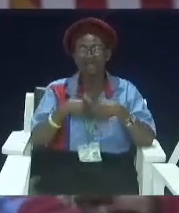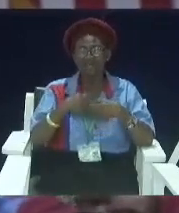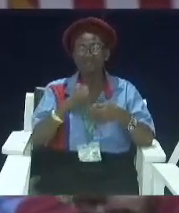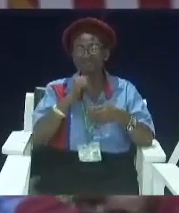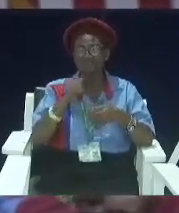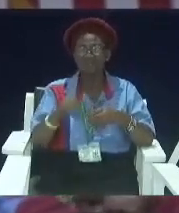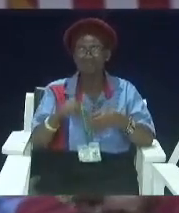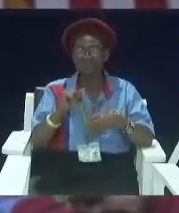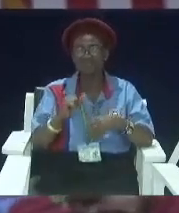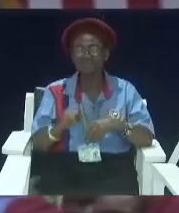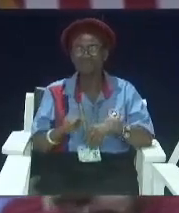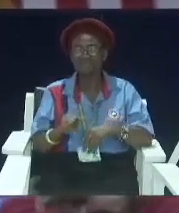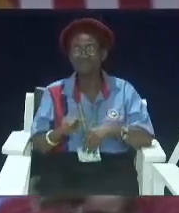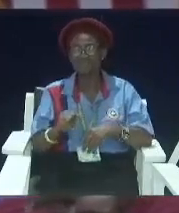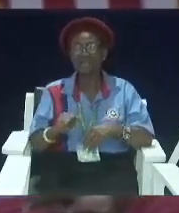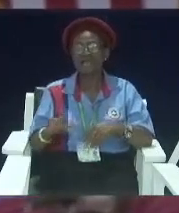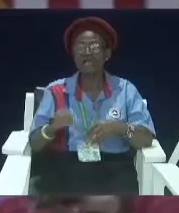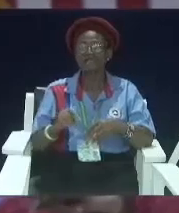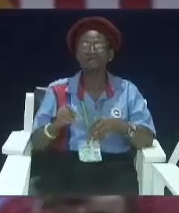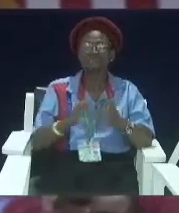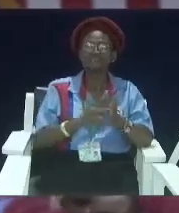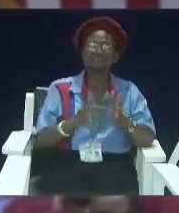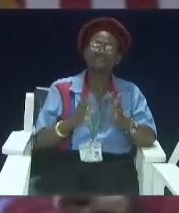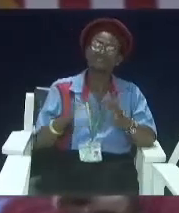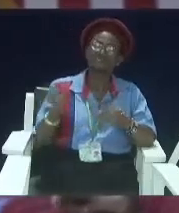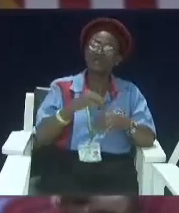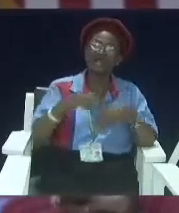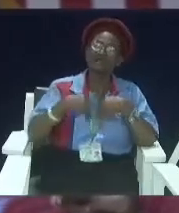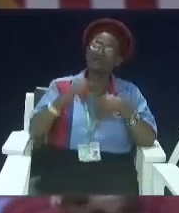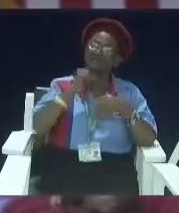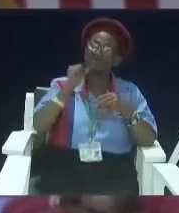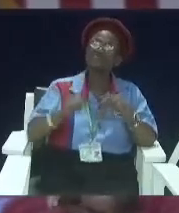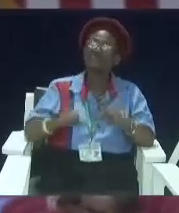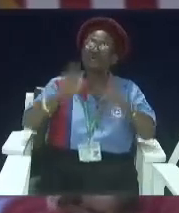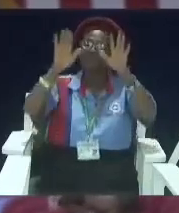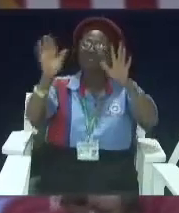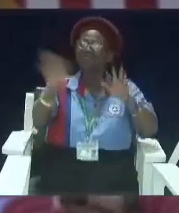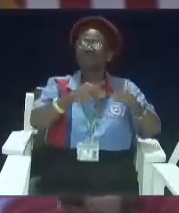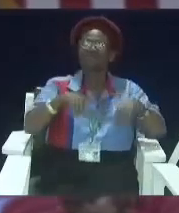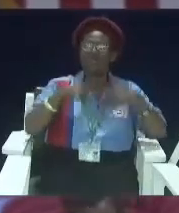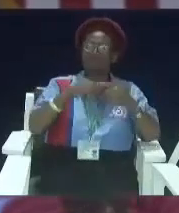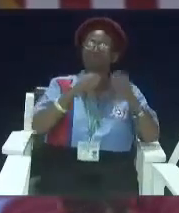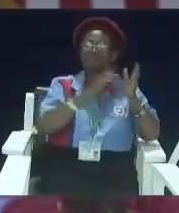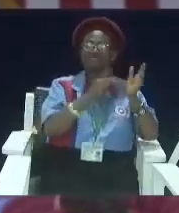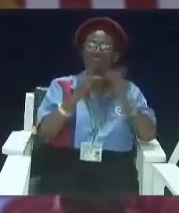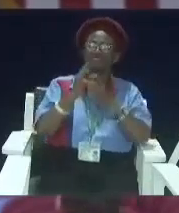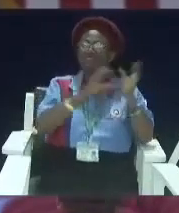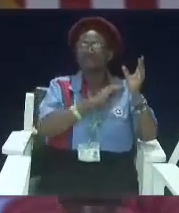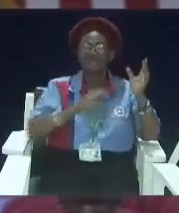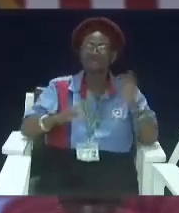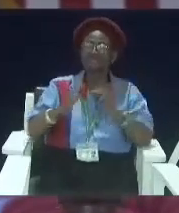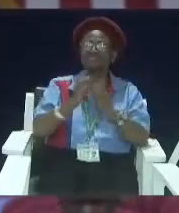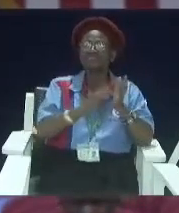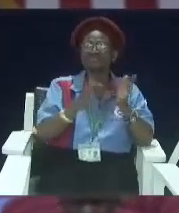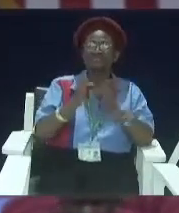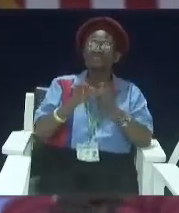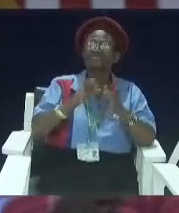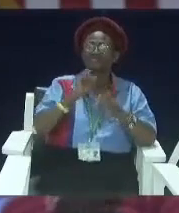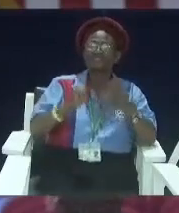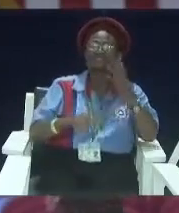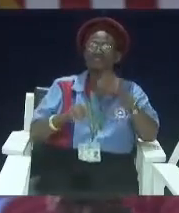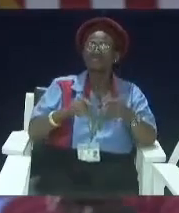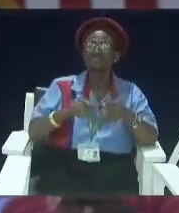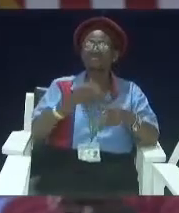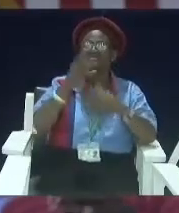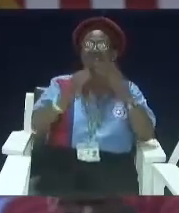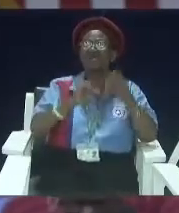Christ, Jesus is crying now, who is on my side? Let him or her come